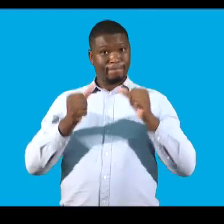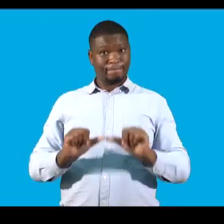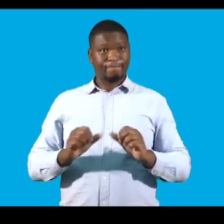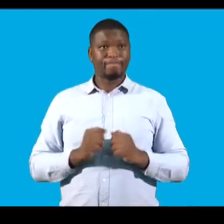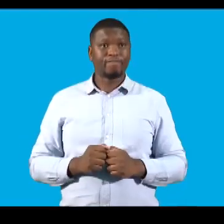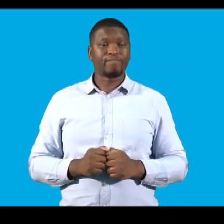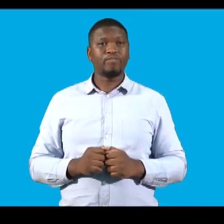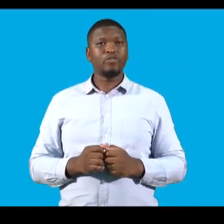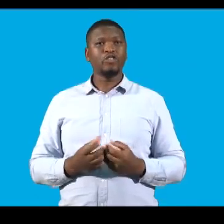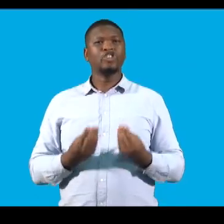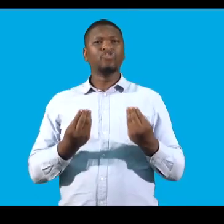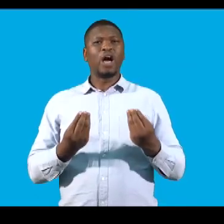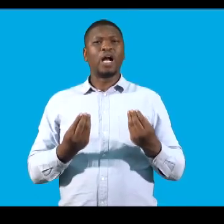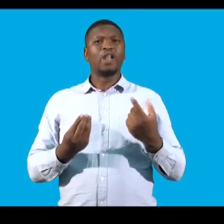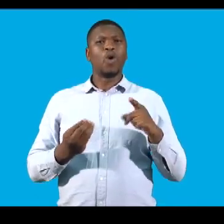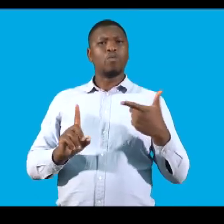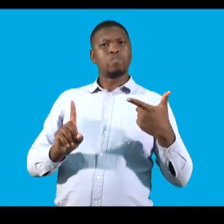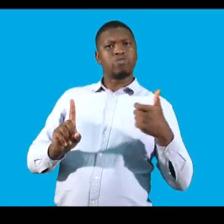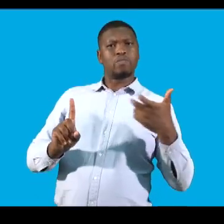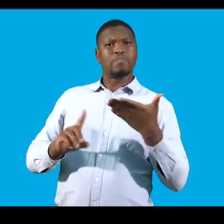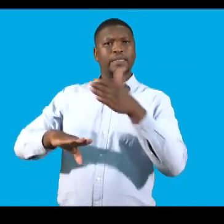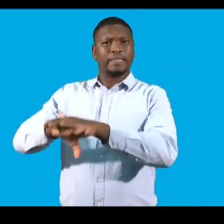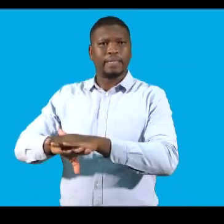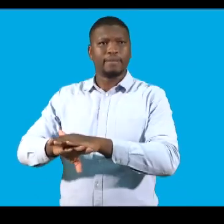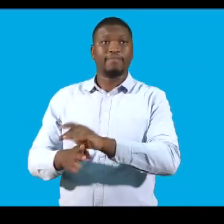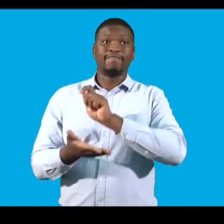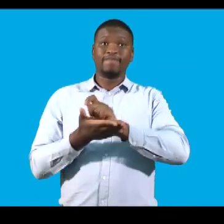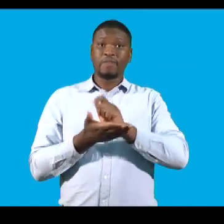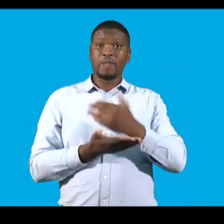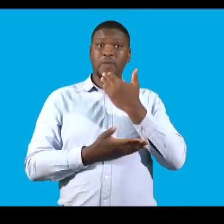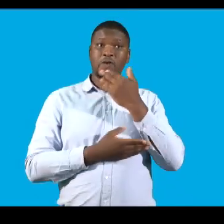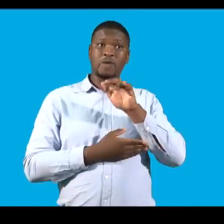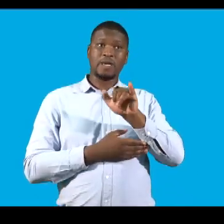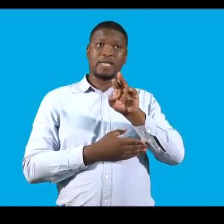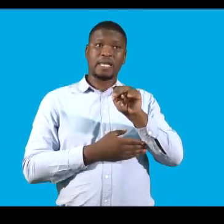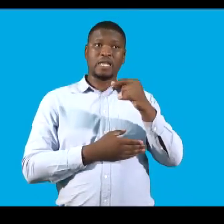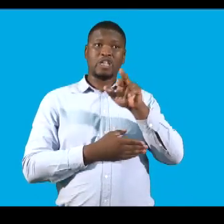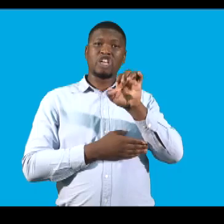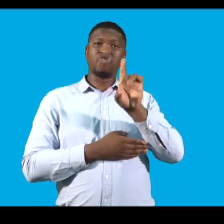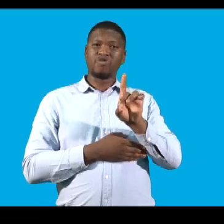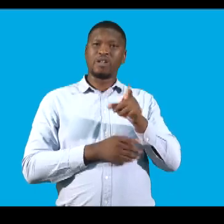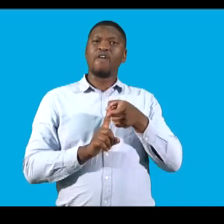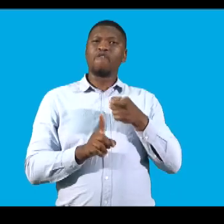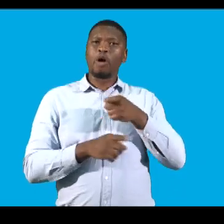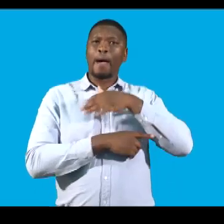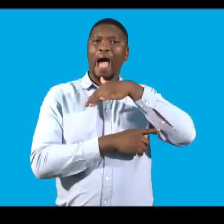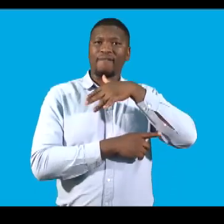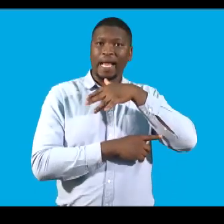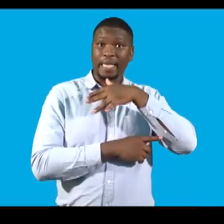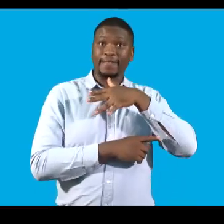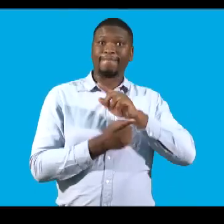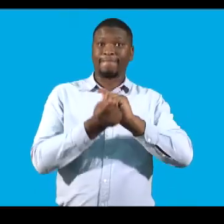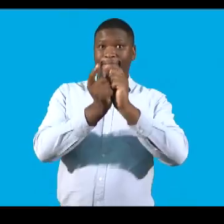The next poem is called A Child Who Was Shot Dead. This is written by Ingrid Jonker and translated from an Afrikaans